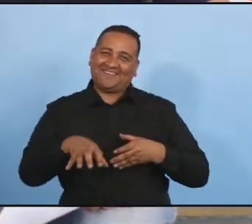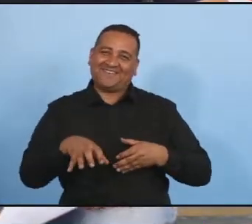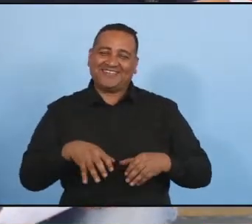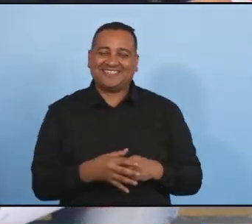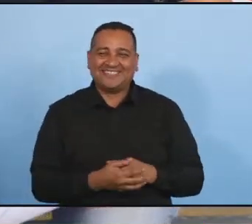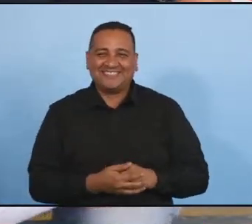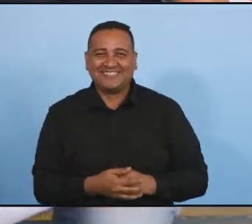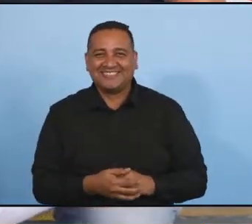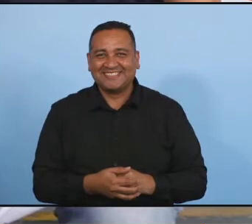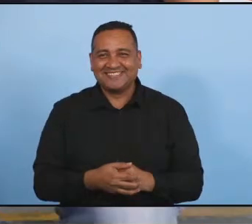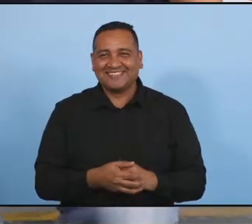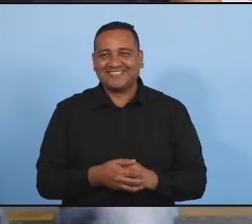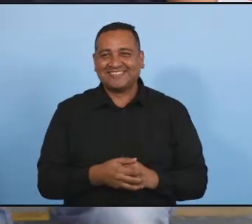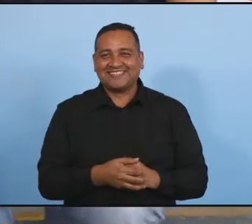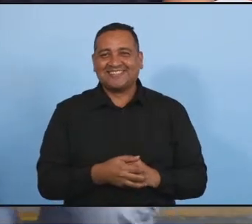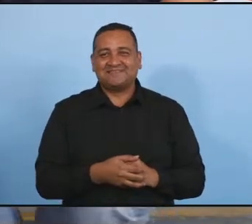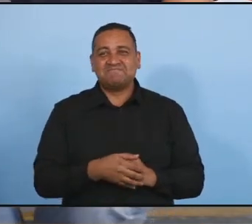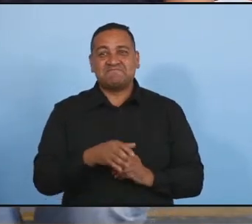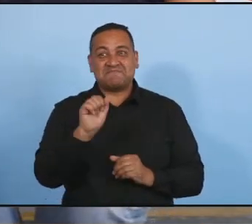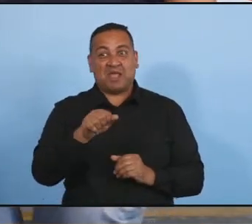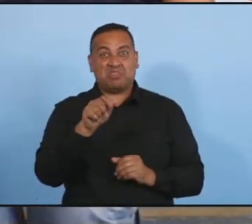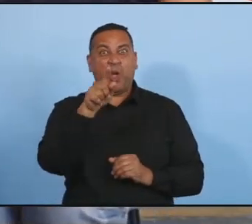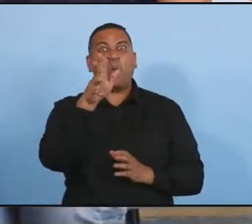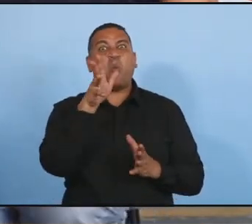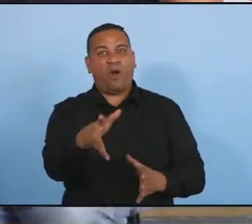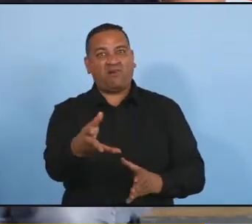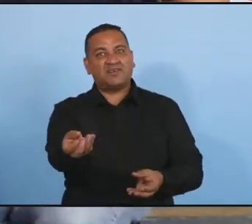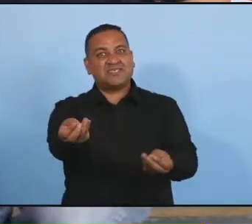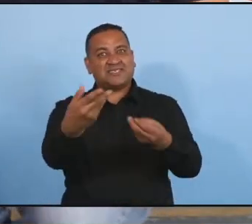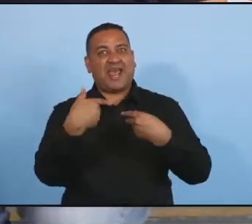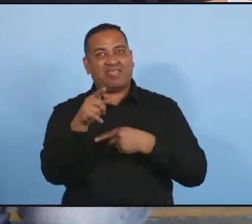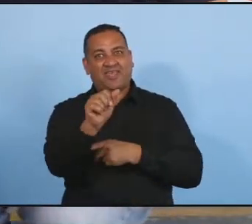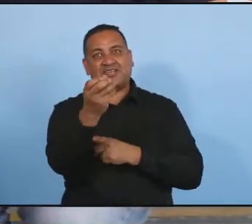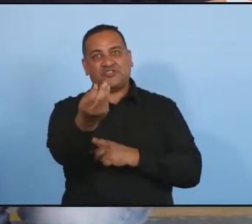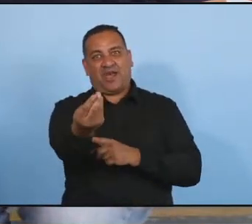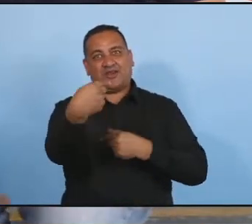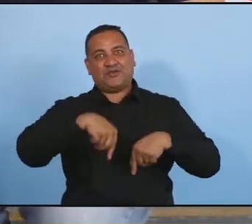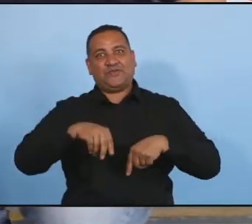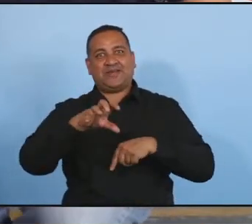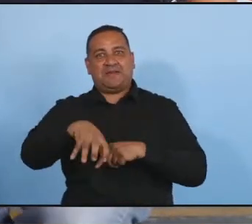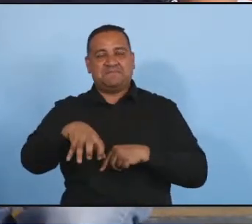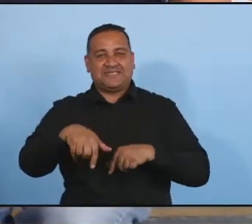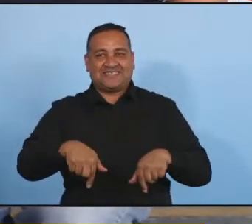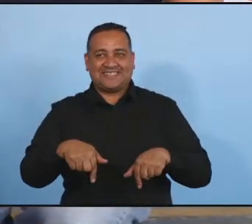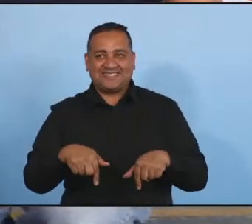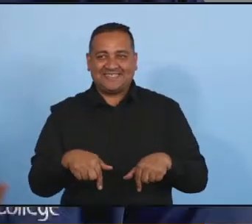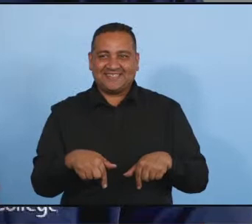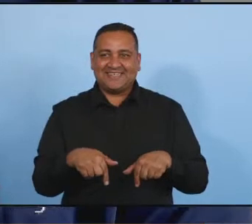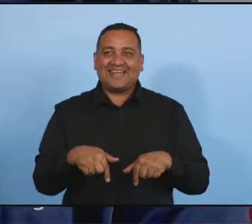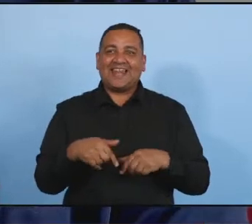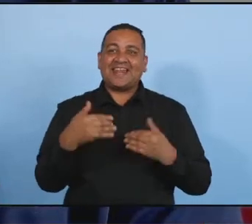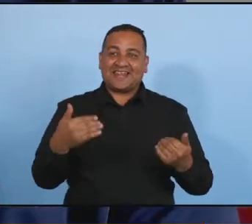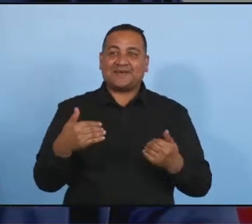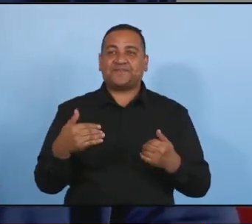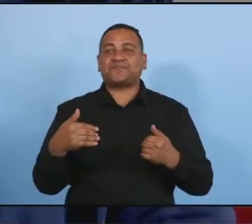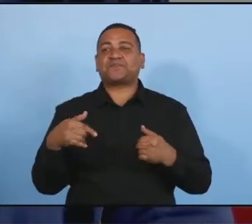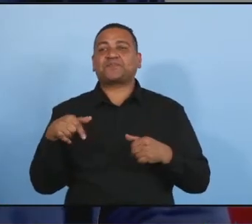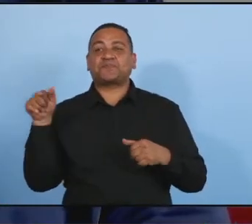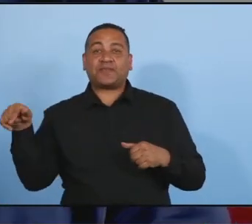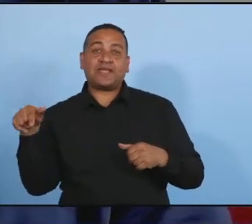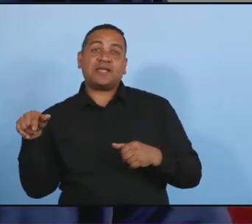Oh, certainly they will. Regan Offord is lecturer of pneumatics, hydraulics here at the Wingfield